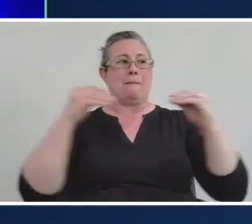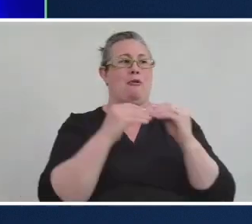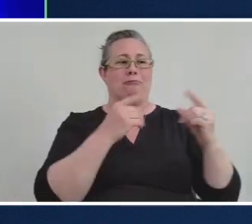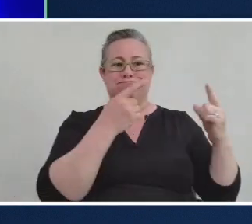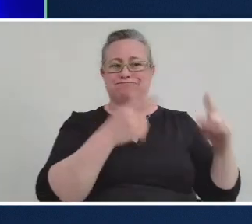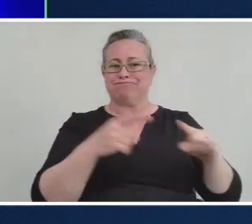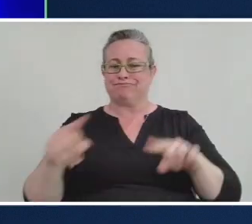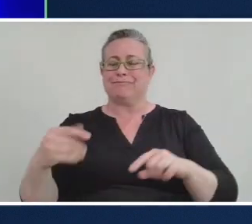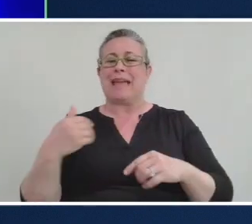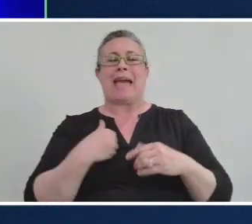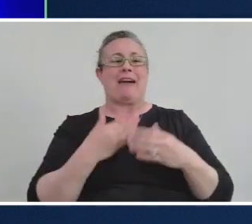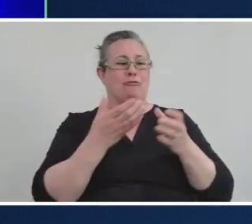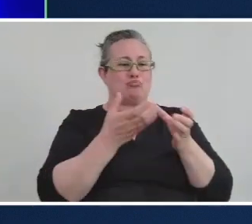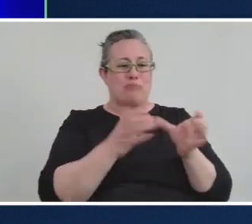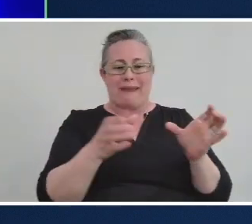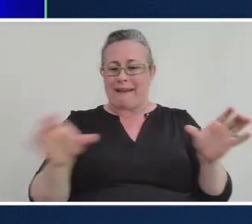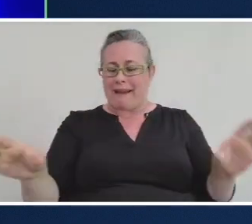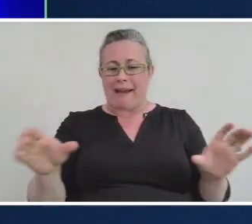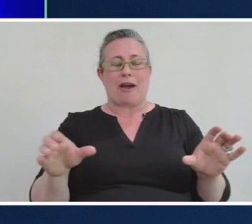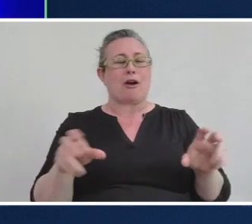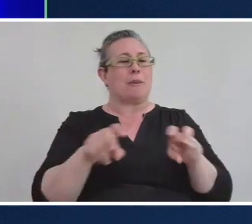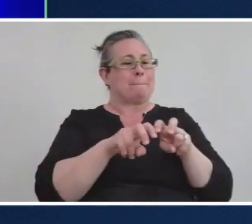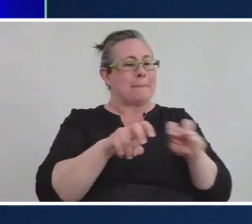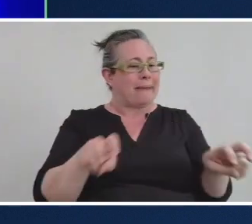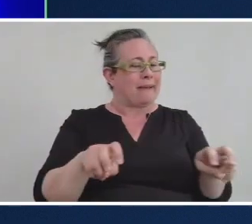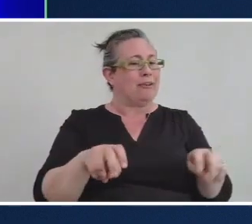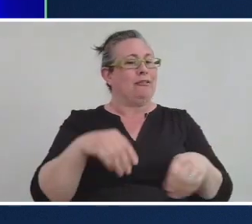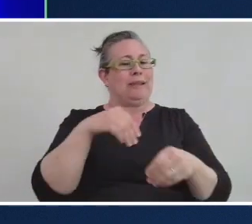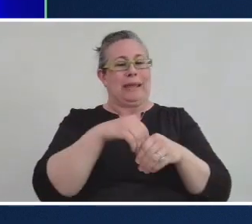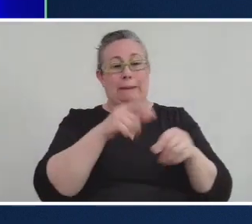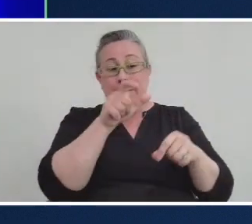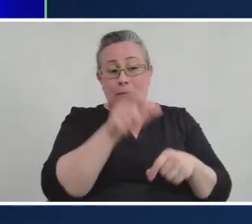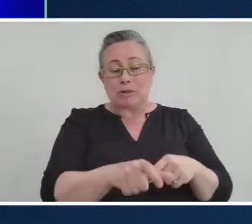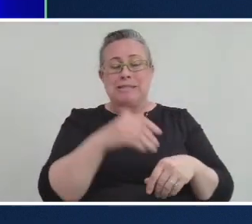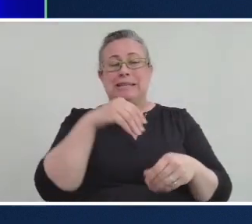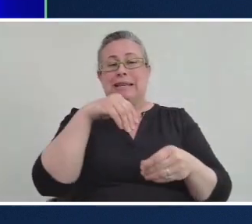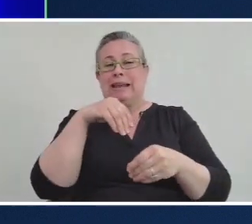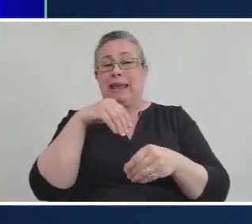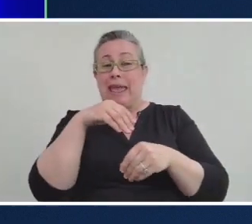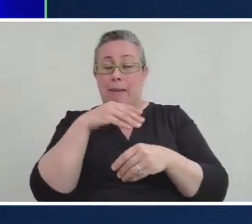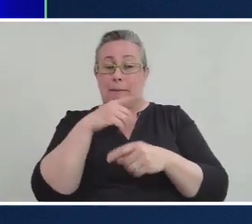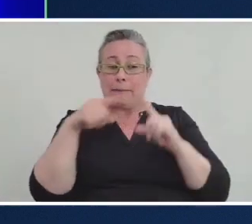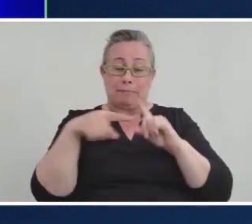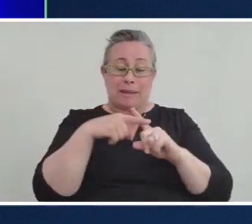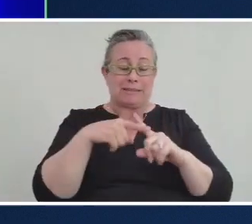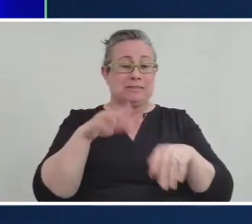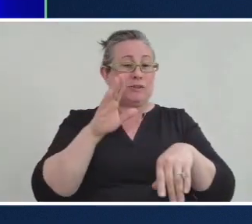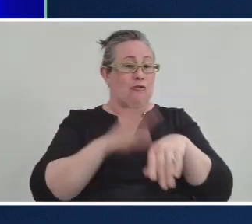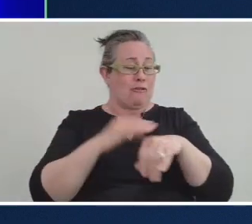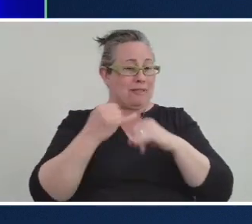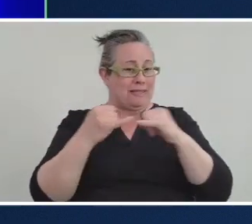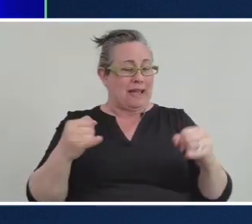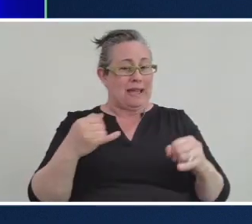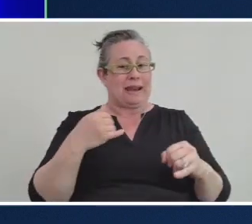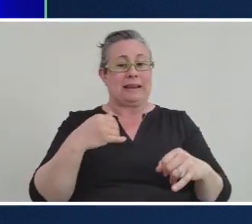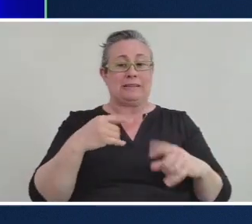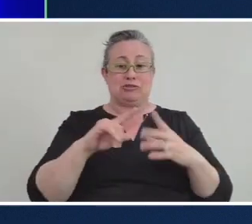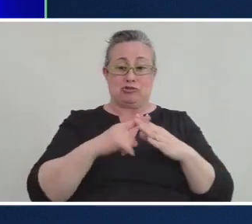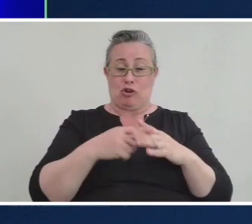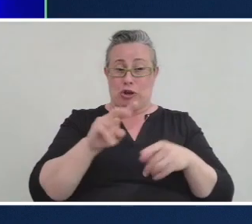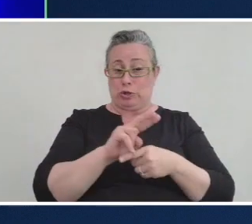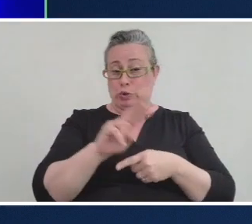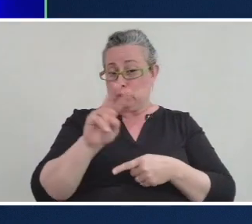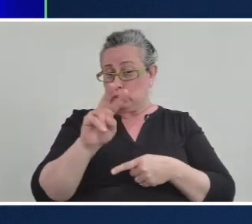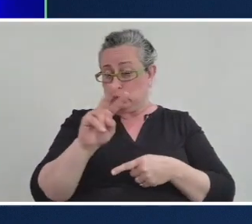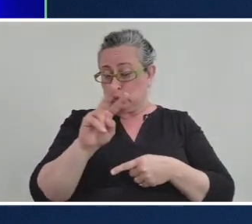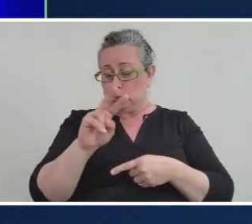breakout panels in person and virtual at 2, which is in 9 minutes. We